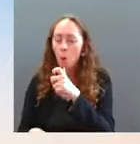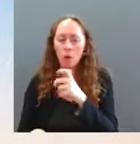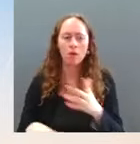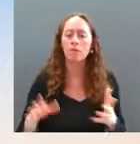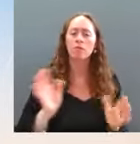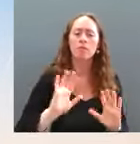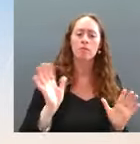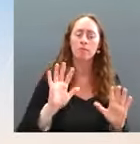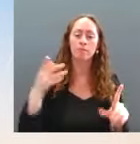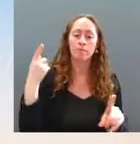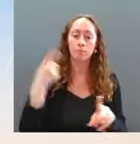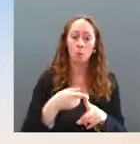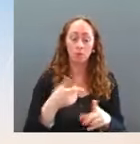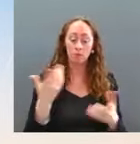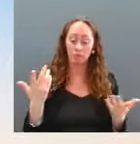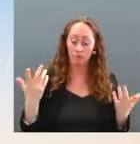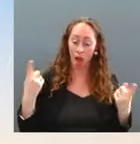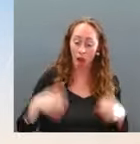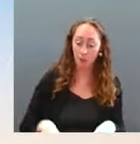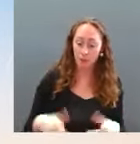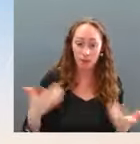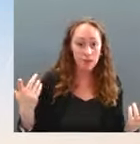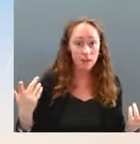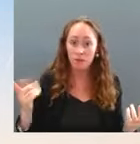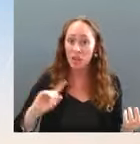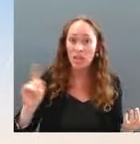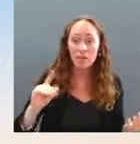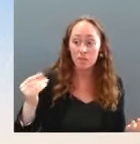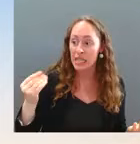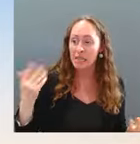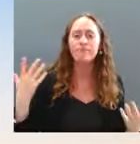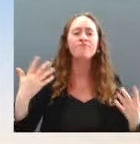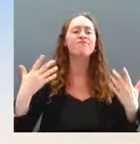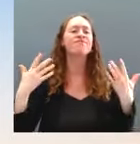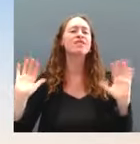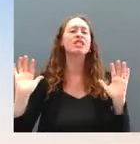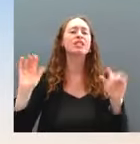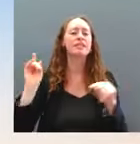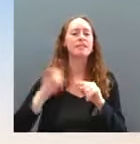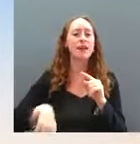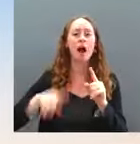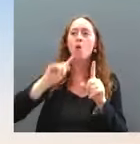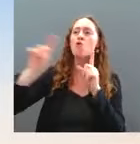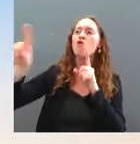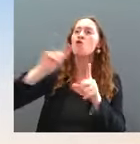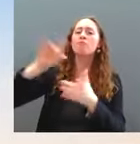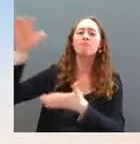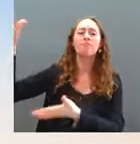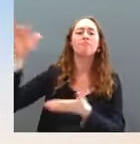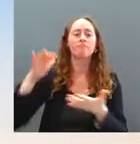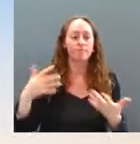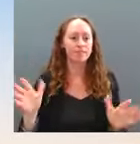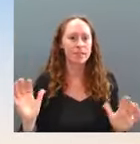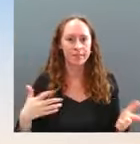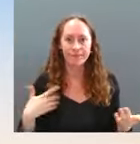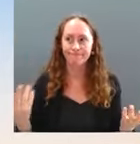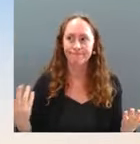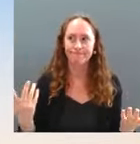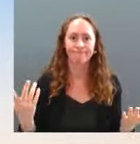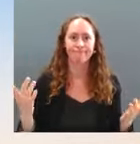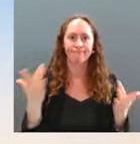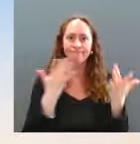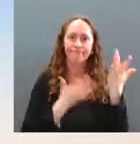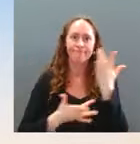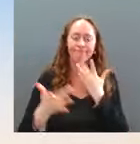need, Americans will die from COVID. And whether they support or oppose the administration on immigration or childcare or environmental rules,